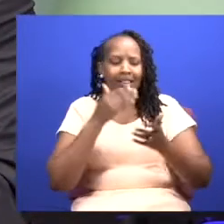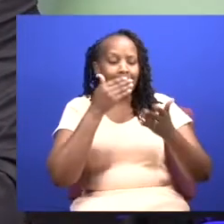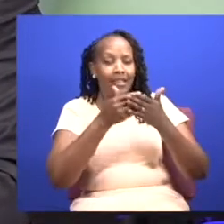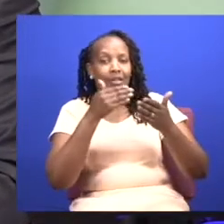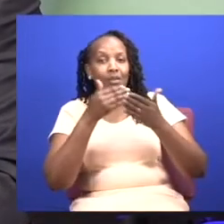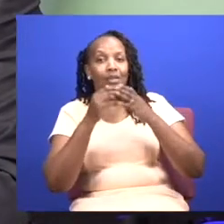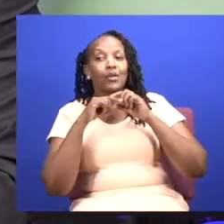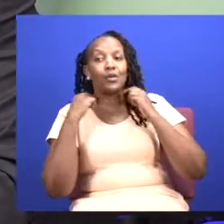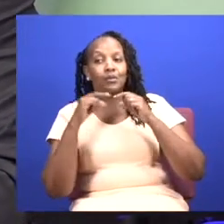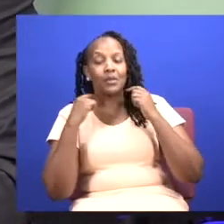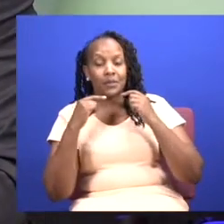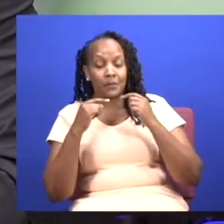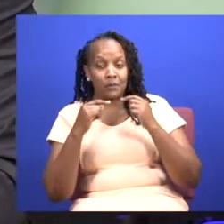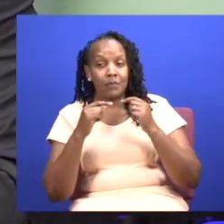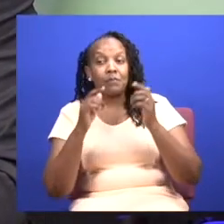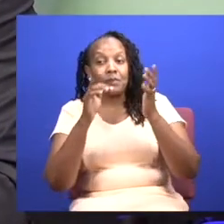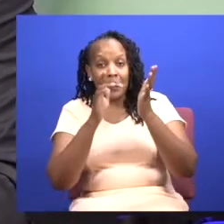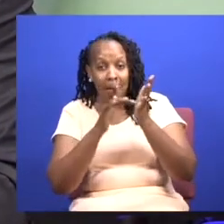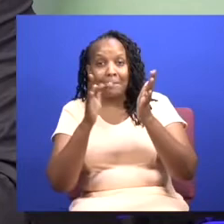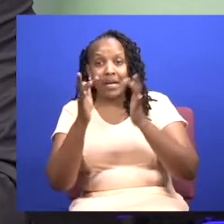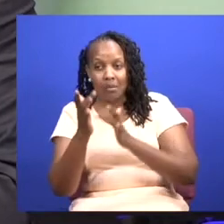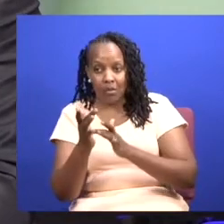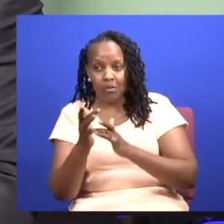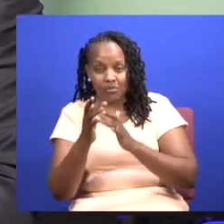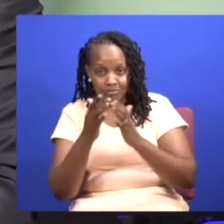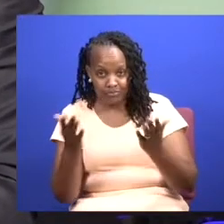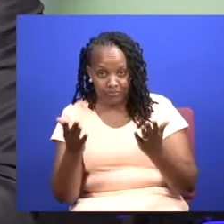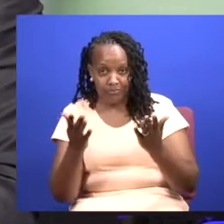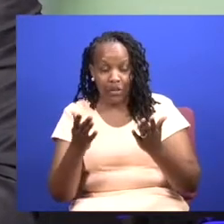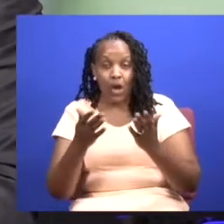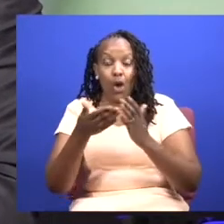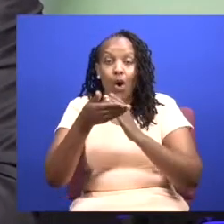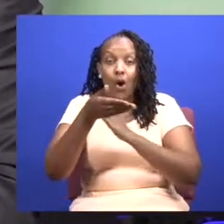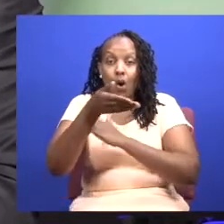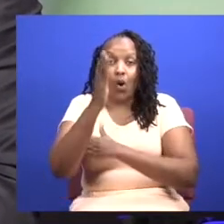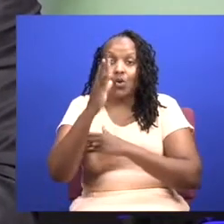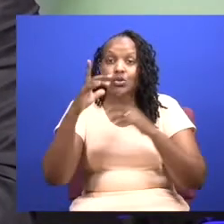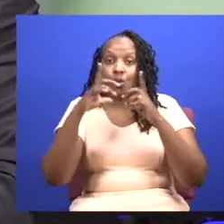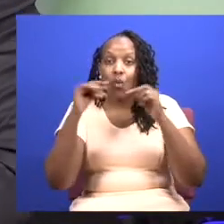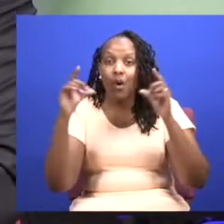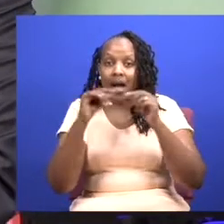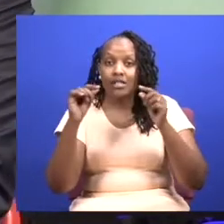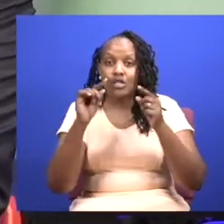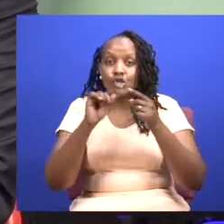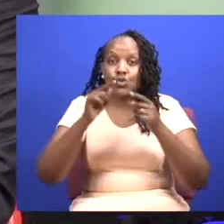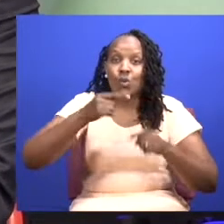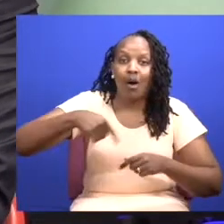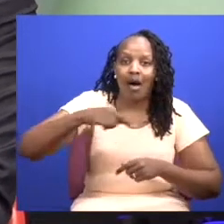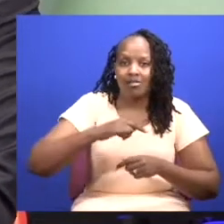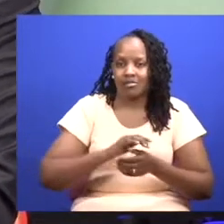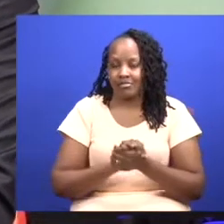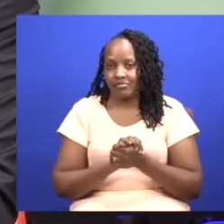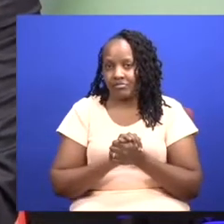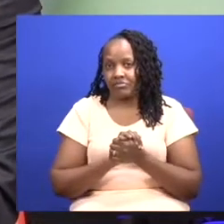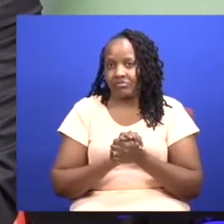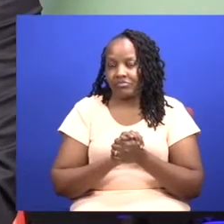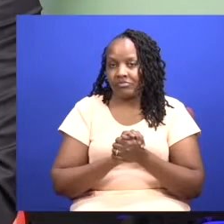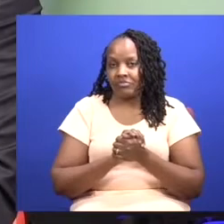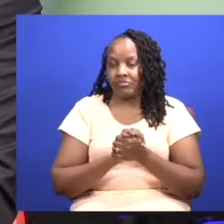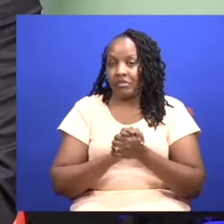Kwame. The Bible is God's word to us. The scriptures tell us